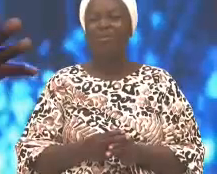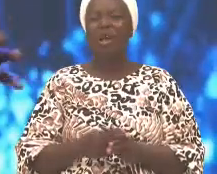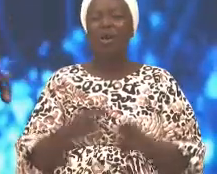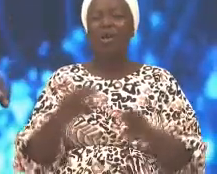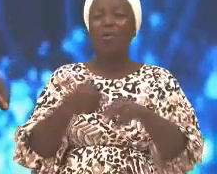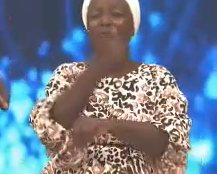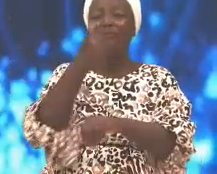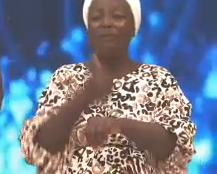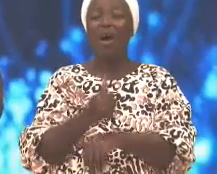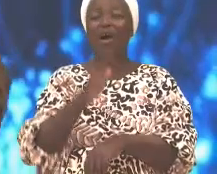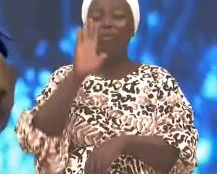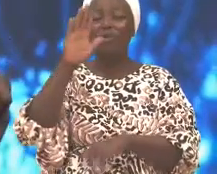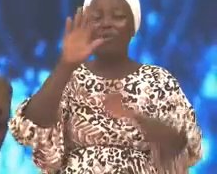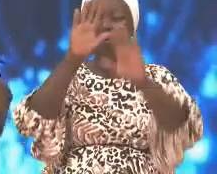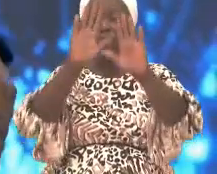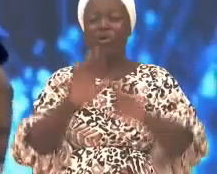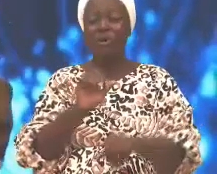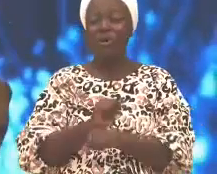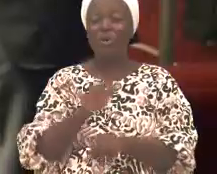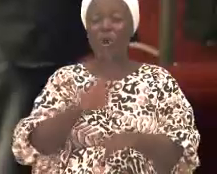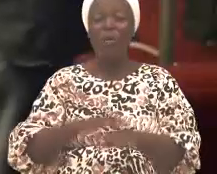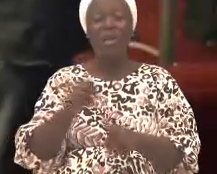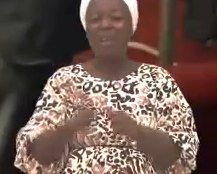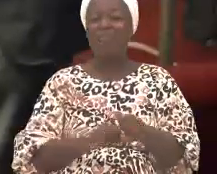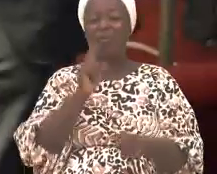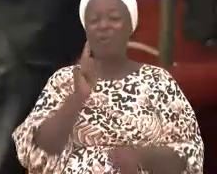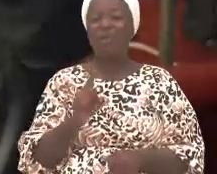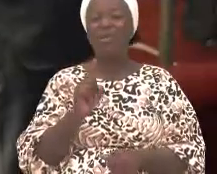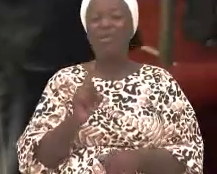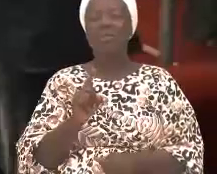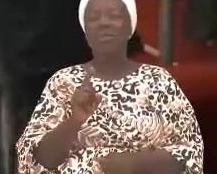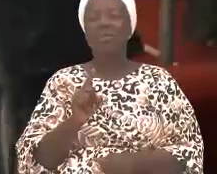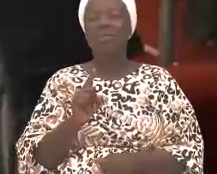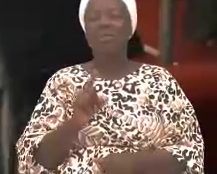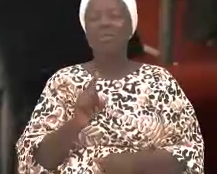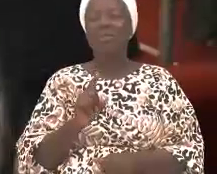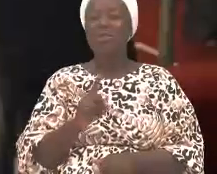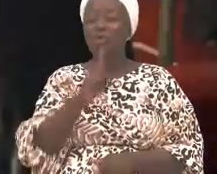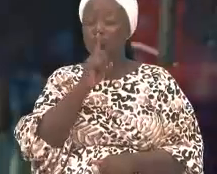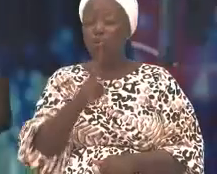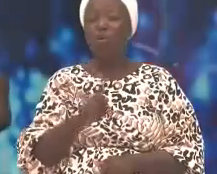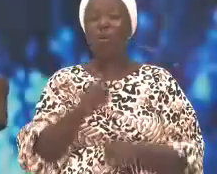Confirm your miracle upon everyone. Definite miracle.